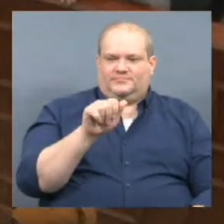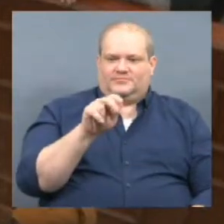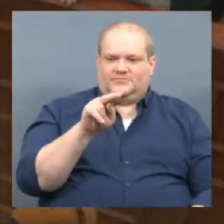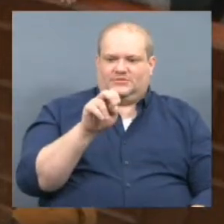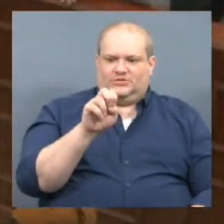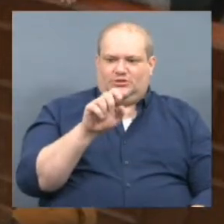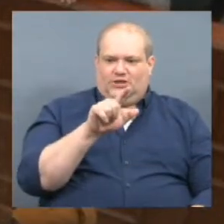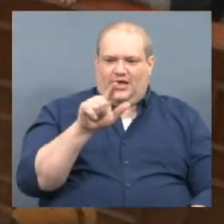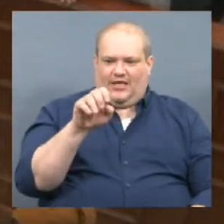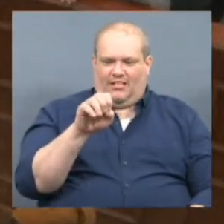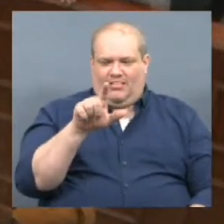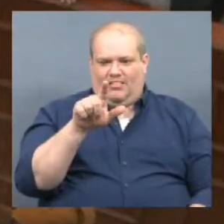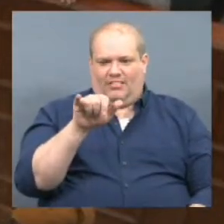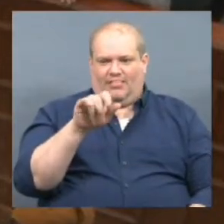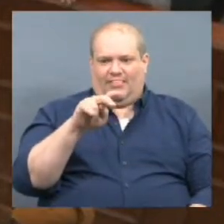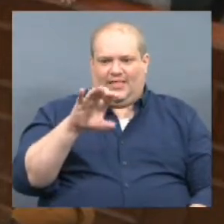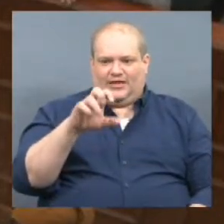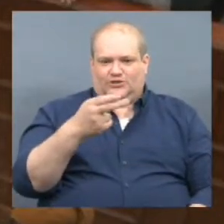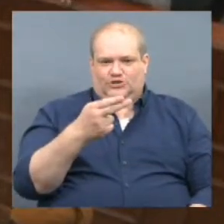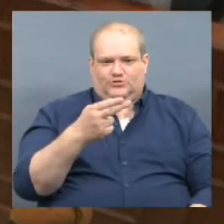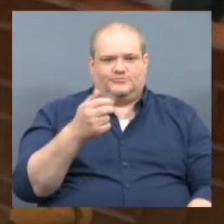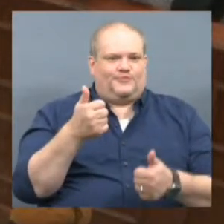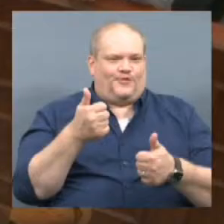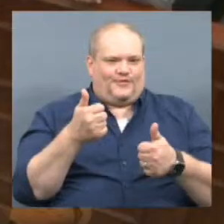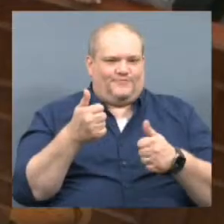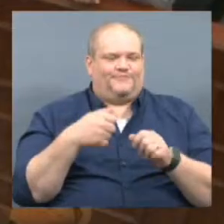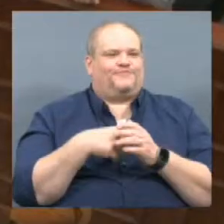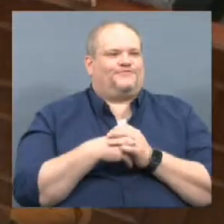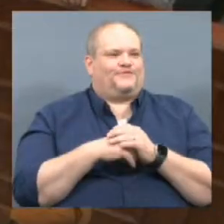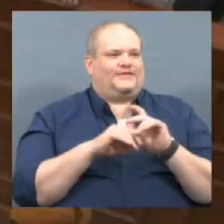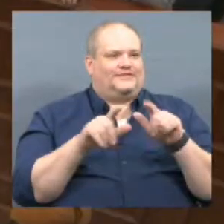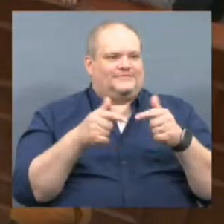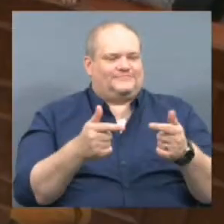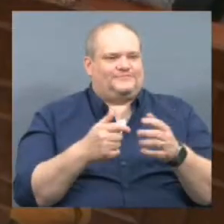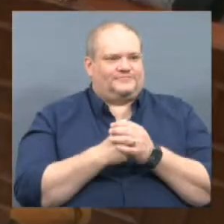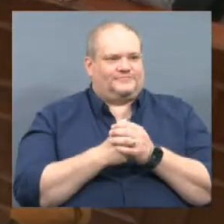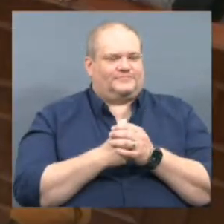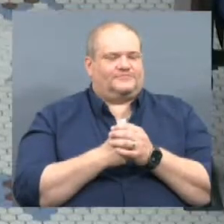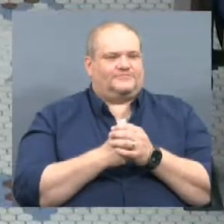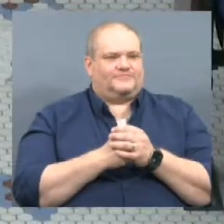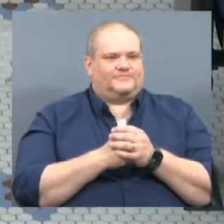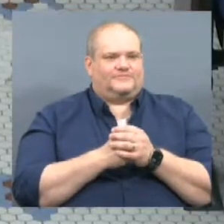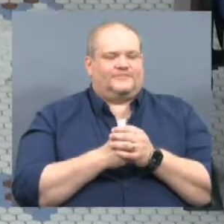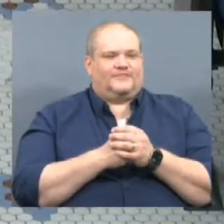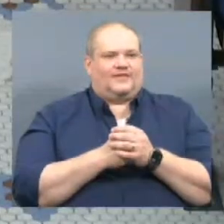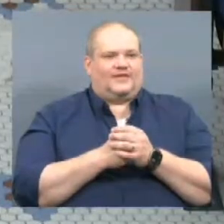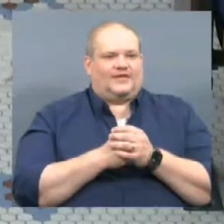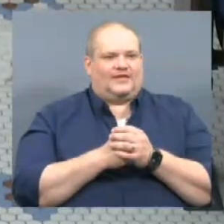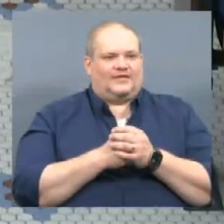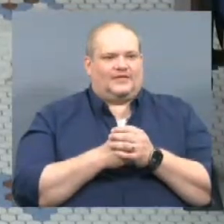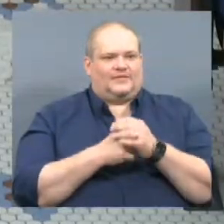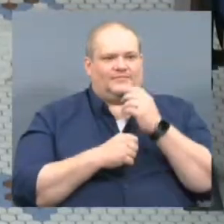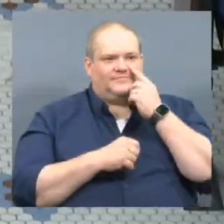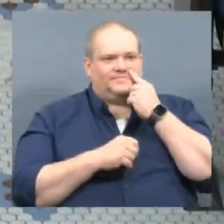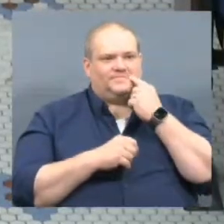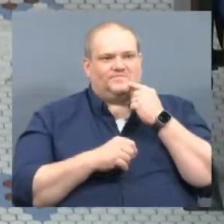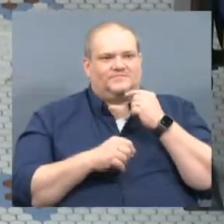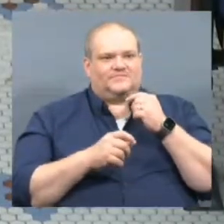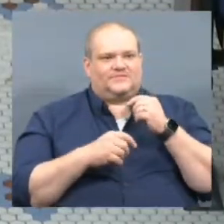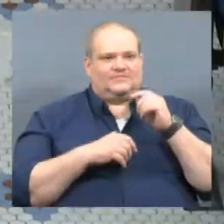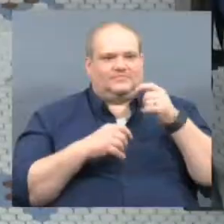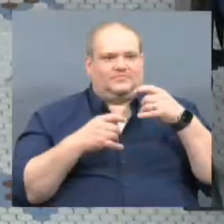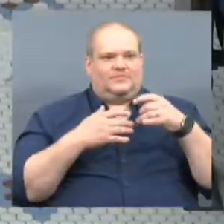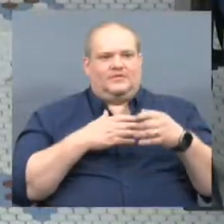to let your, oh, okay, all right. I The floor only is yours, Mr. Lynch. Thank you, sir. Go ahead. I only need 3 minutes. I'm going to disobey